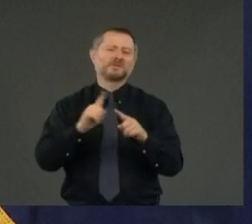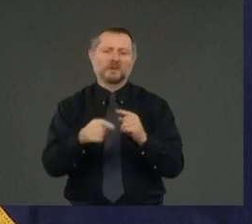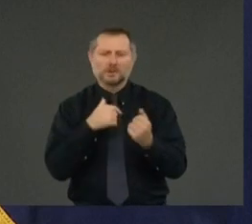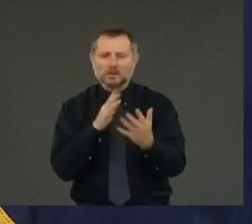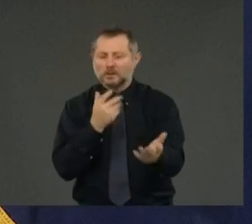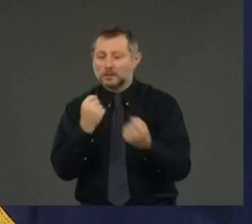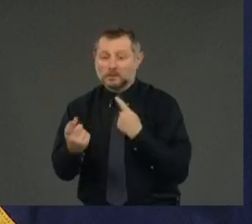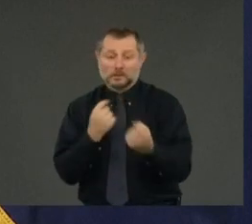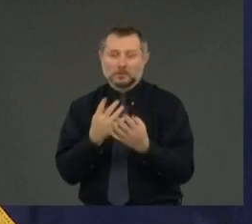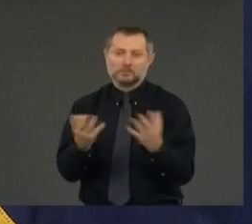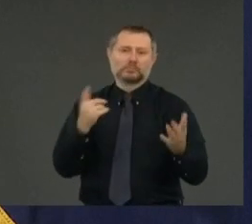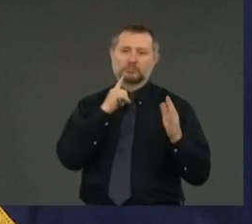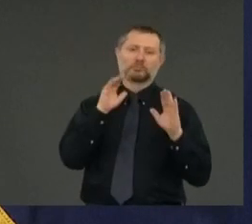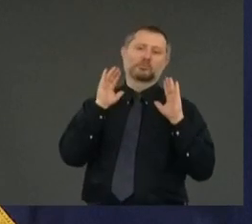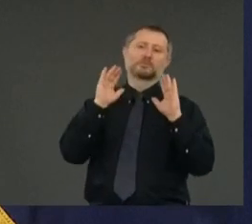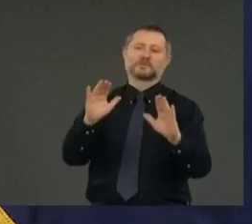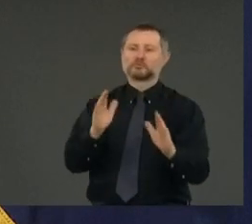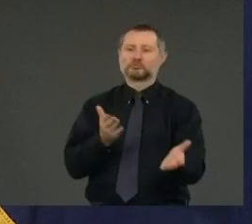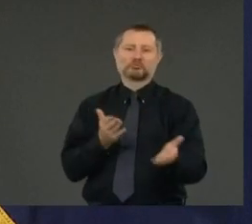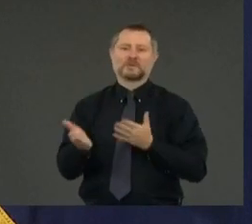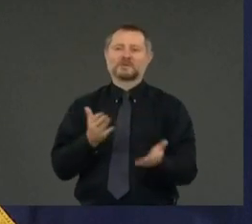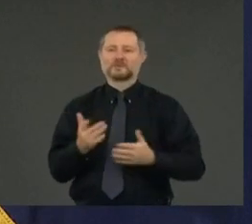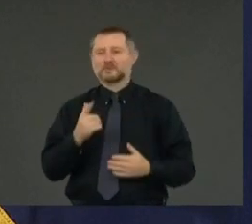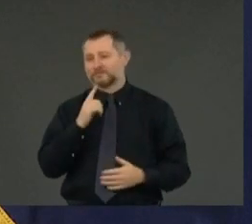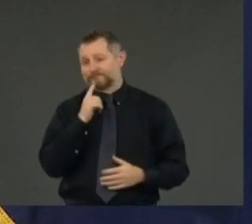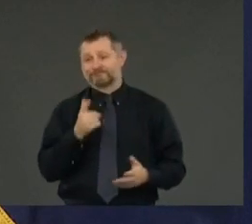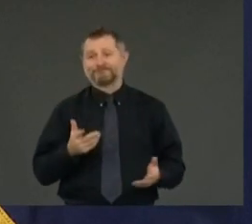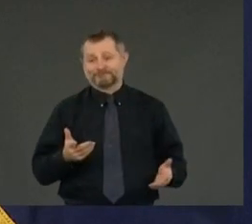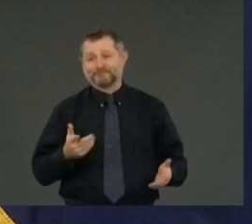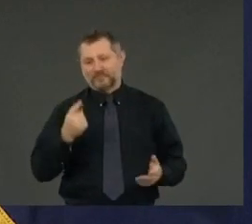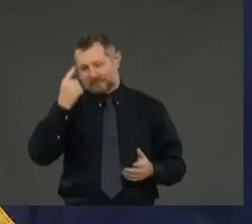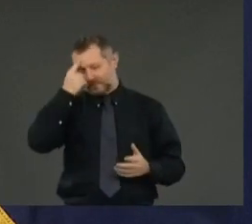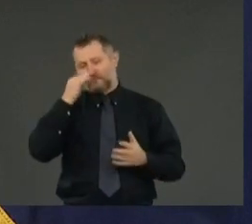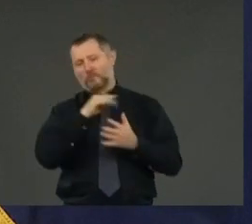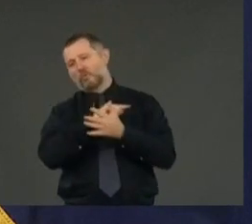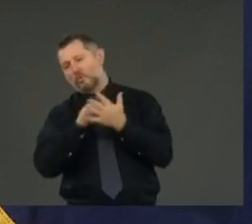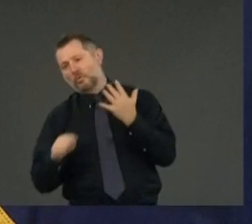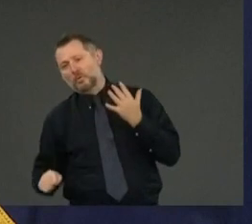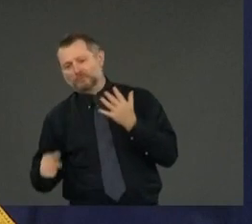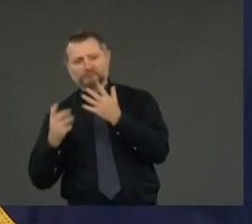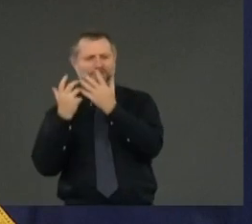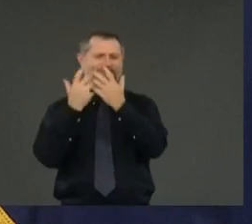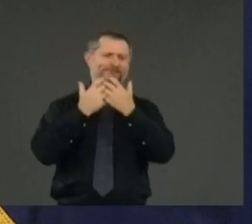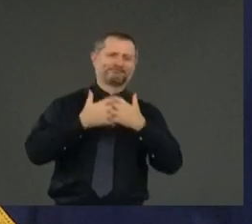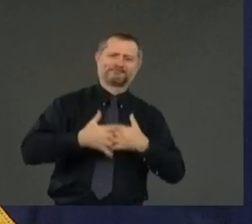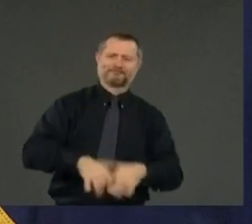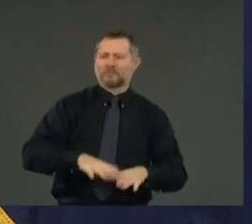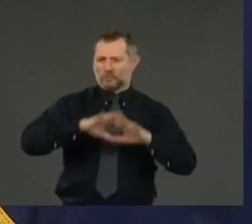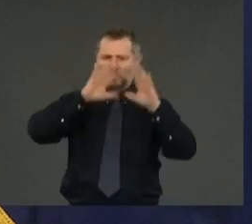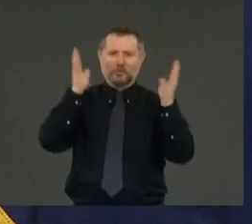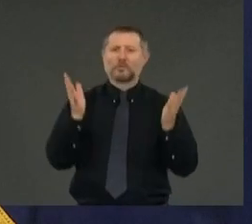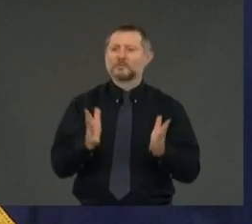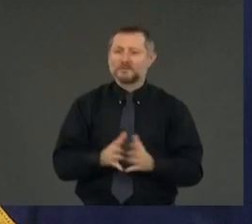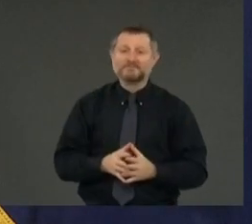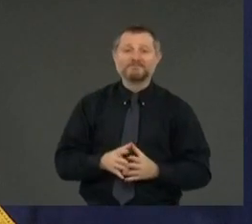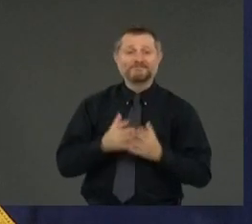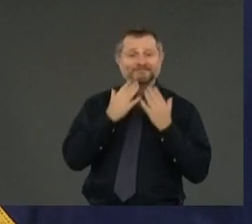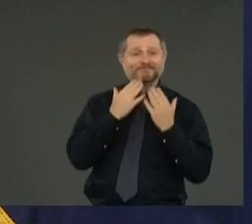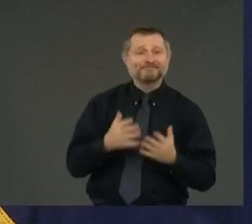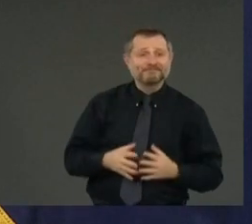great, great service. And I think it all worked. The totality worked. We